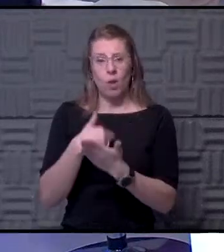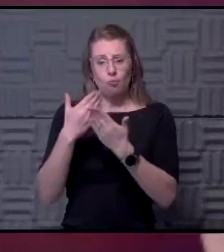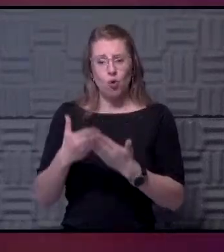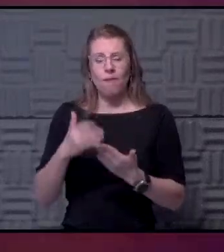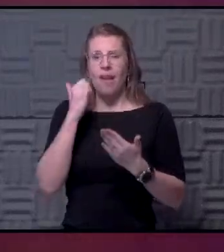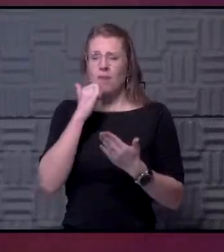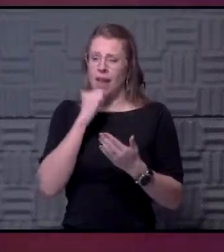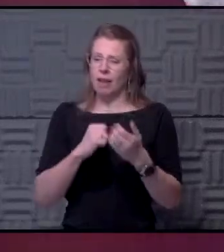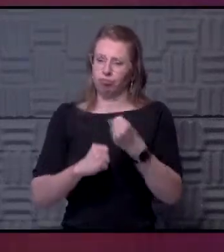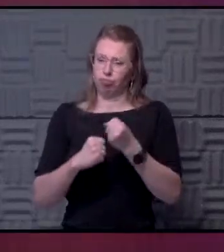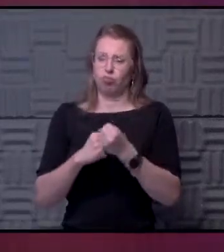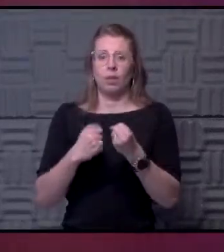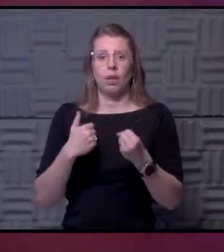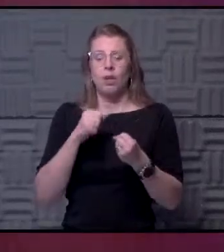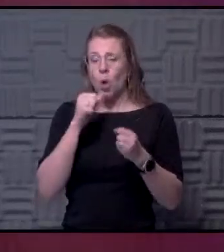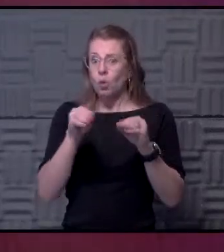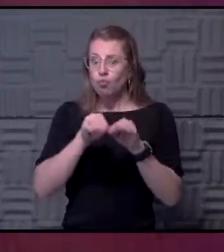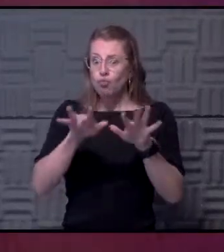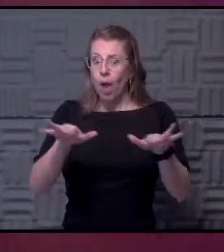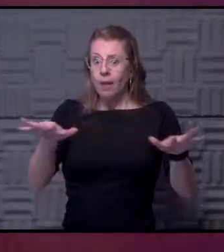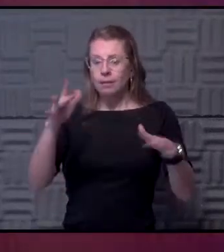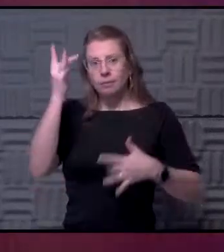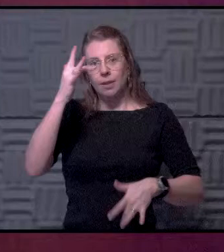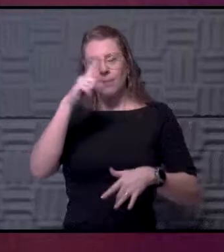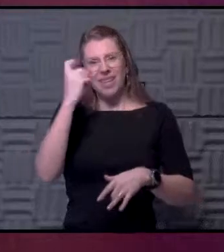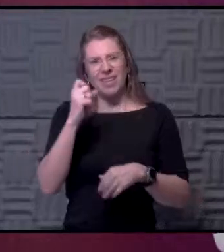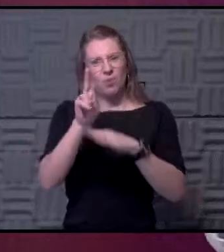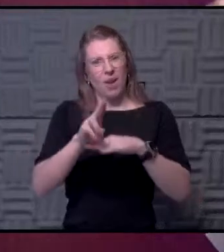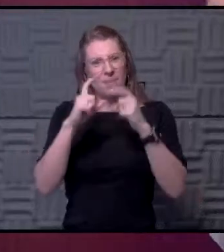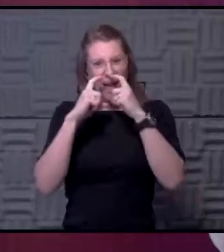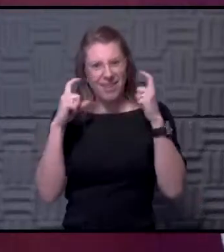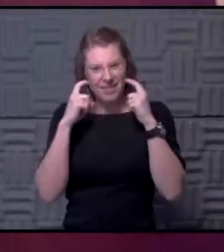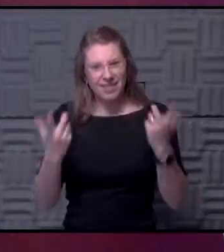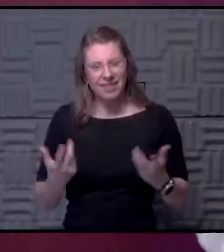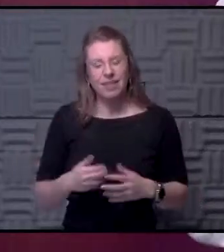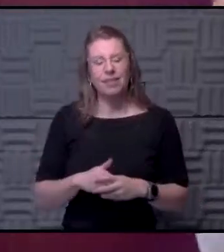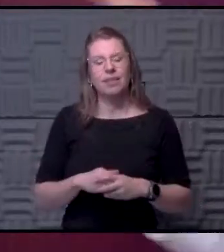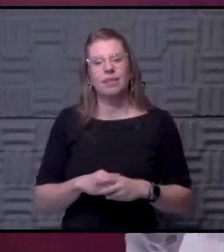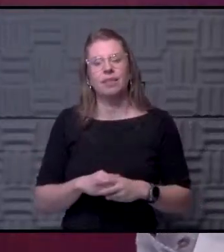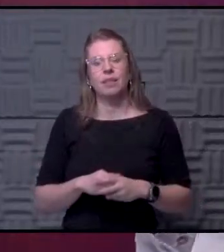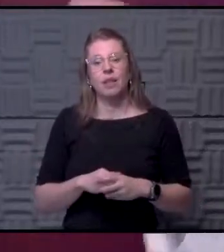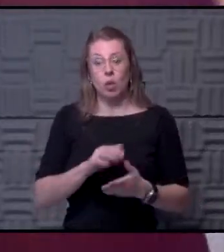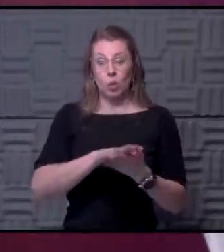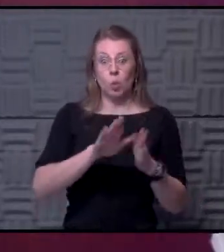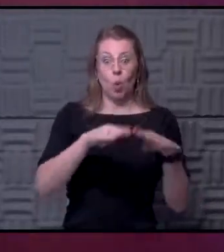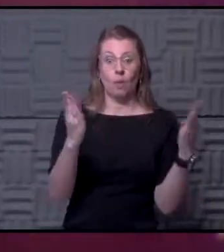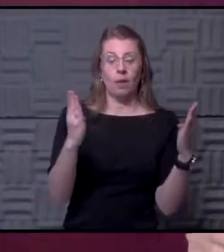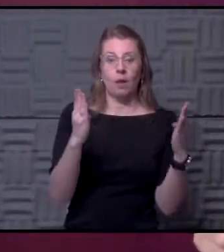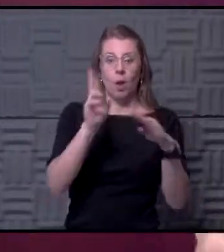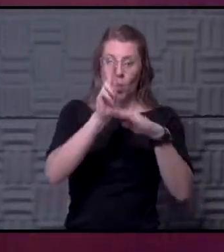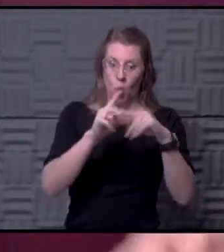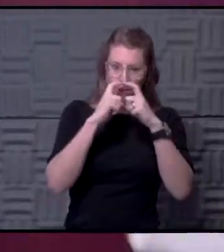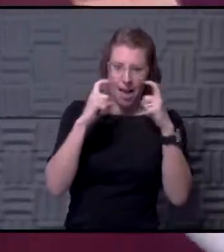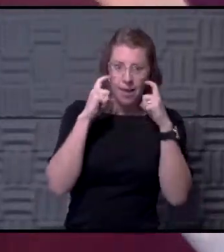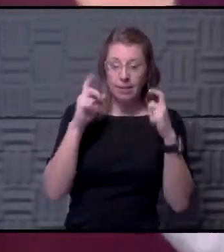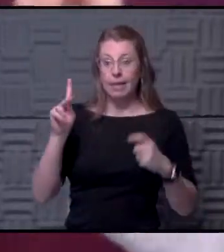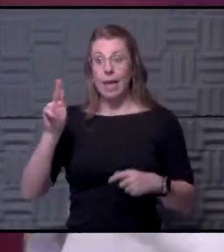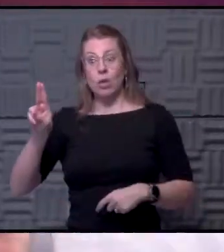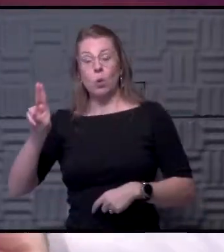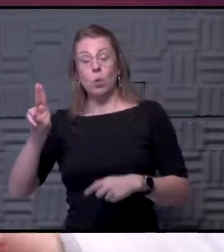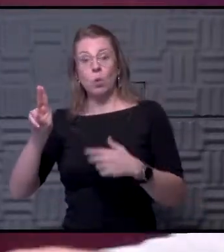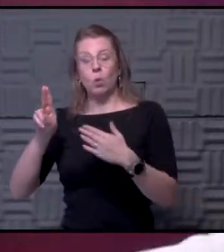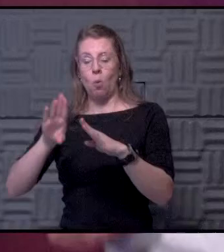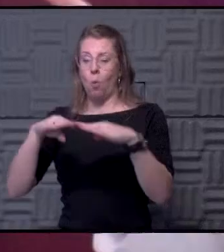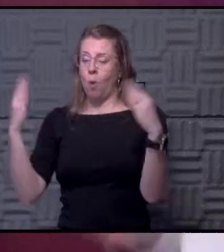in our COVID positive units. We don't spread the disease because we wear the masks. It makes a difference. Schools reopening, wore the masks. Yeah. KU had a